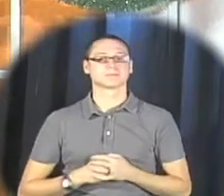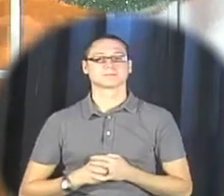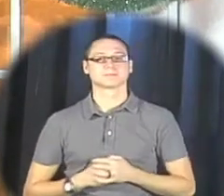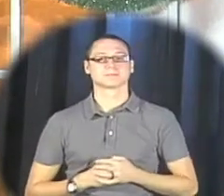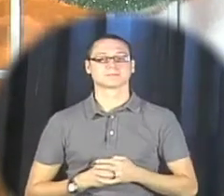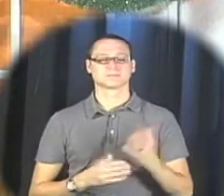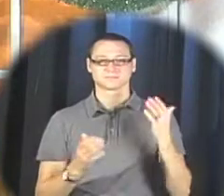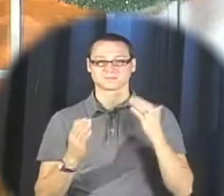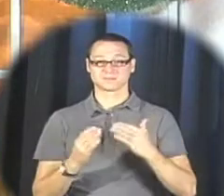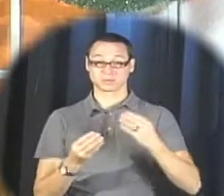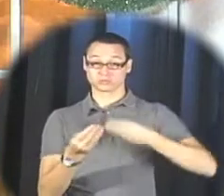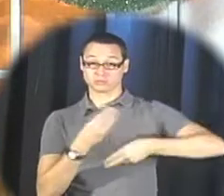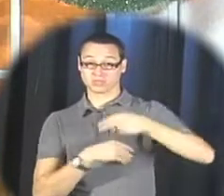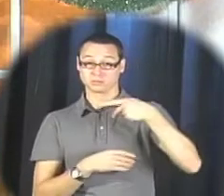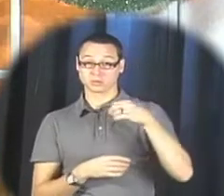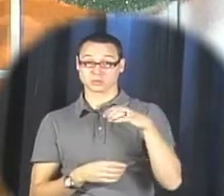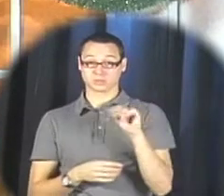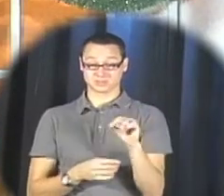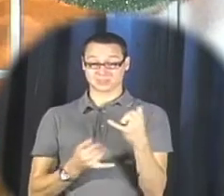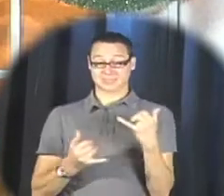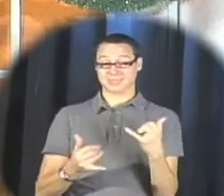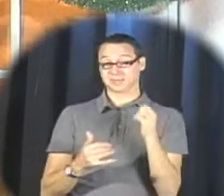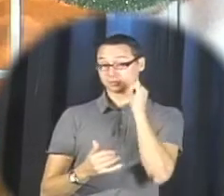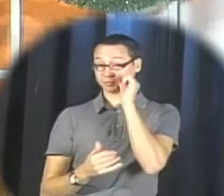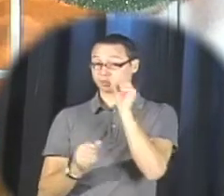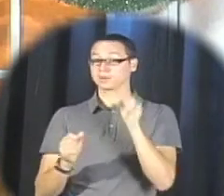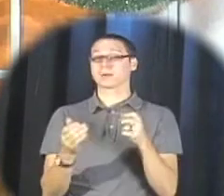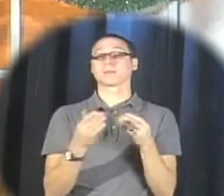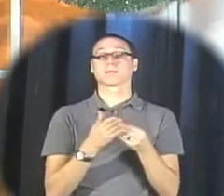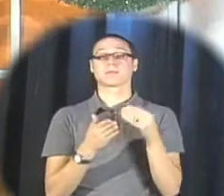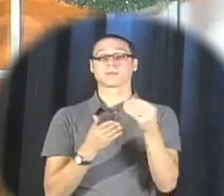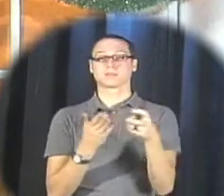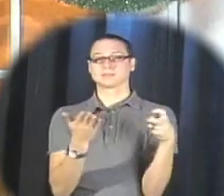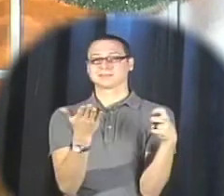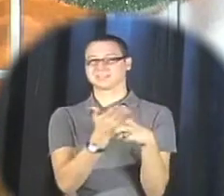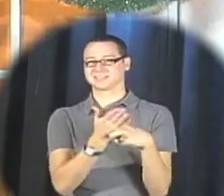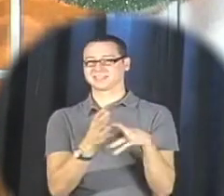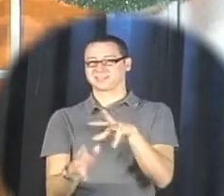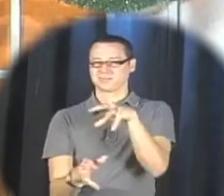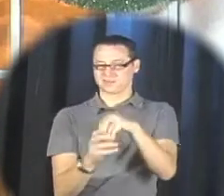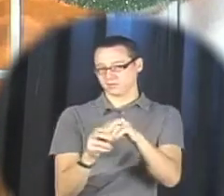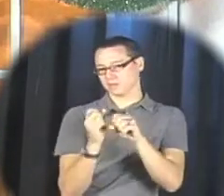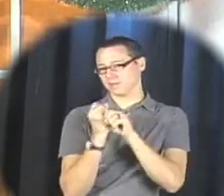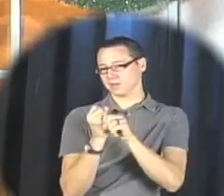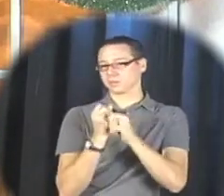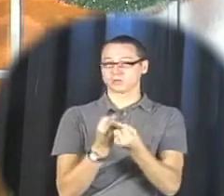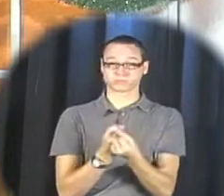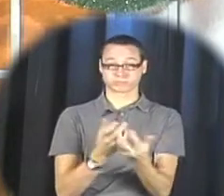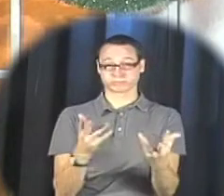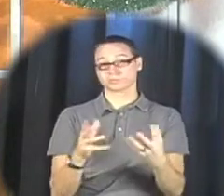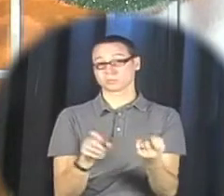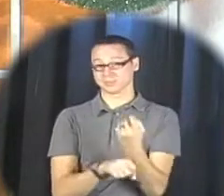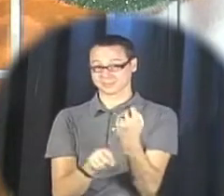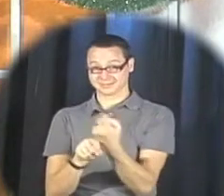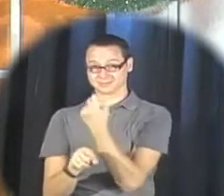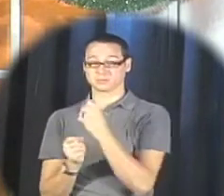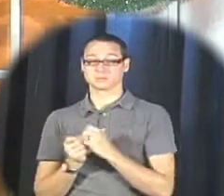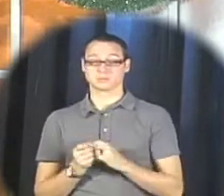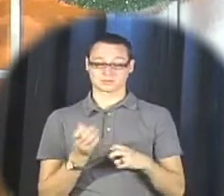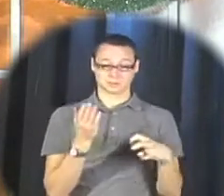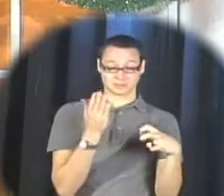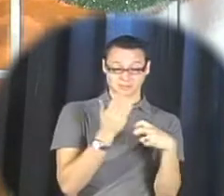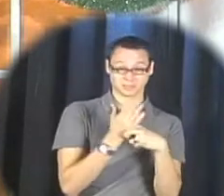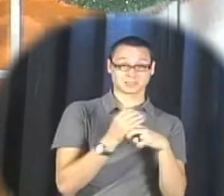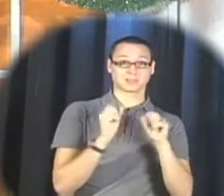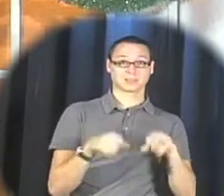trading post during lunch today or tomorrow and purchase tickets to enter the Braves Baseball Giving Tree Raffle. Each ticket is a chance to win a